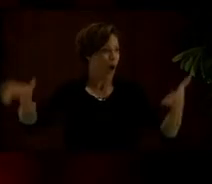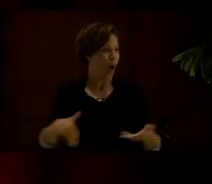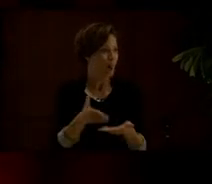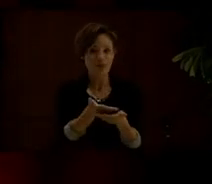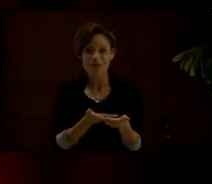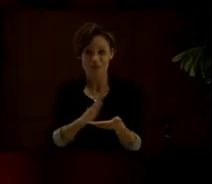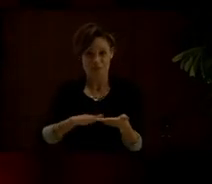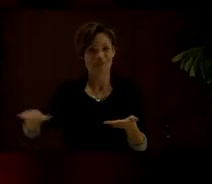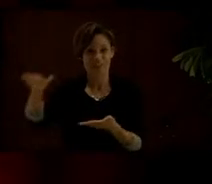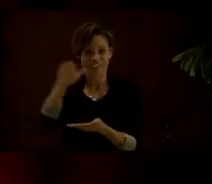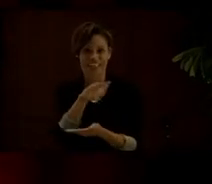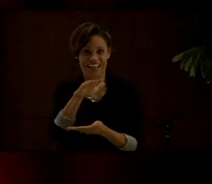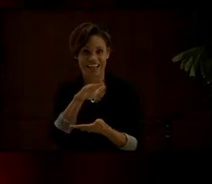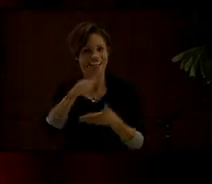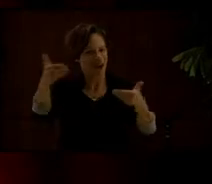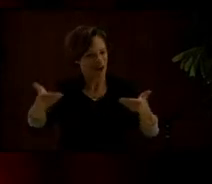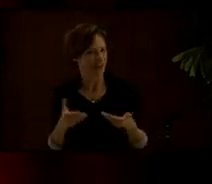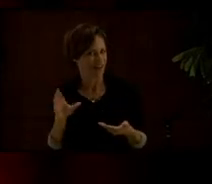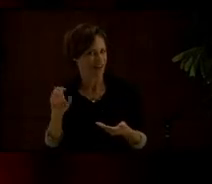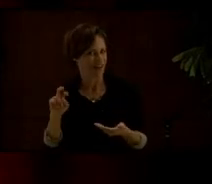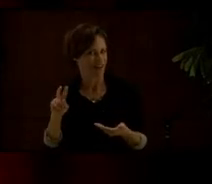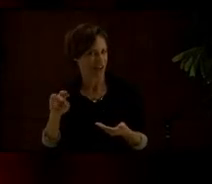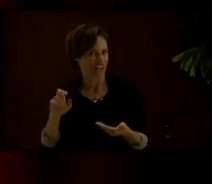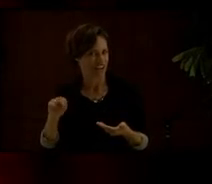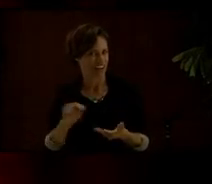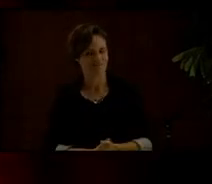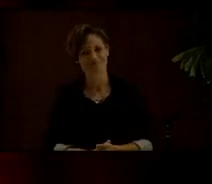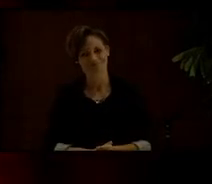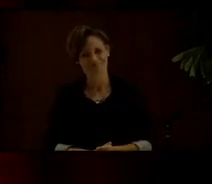University Convocation.